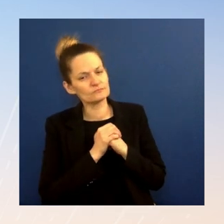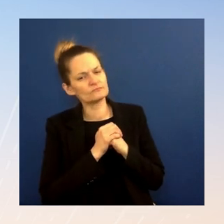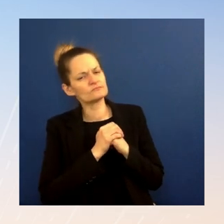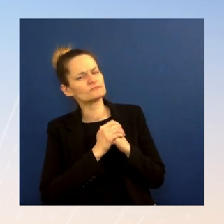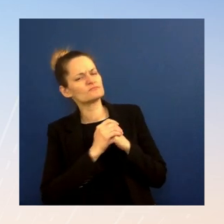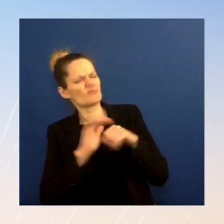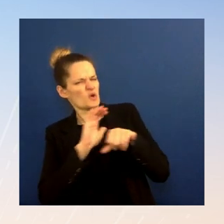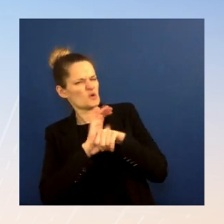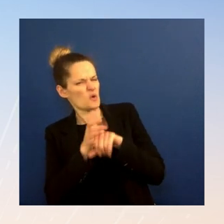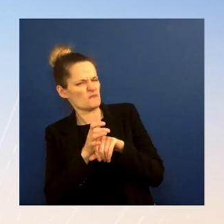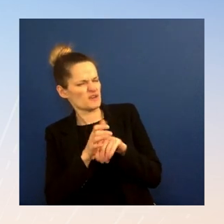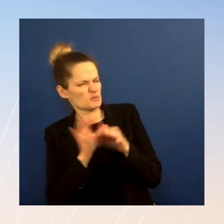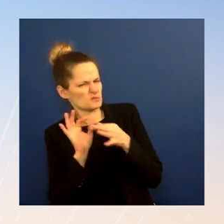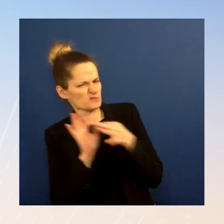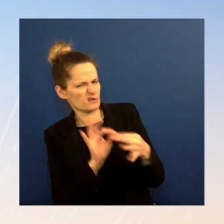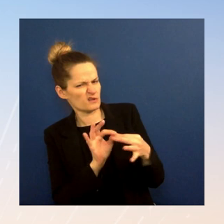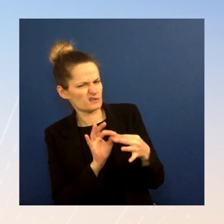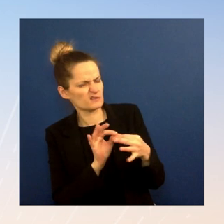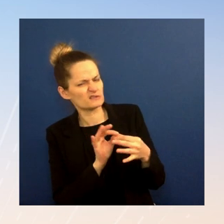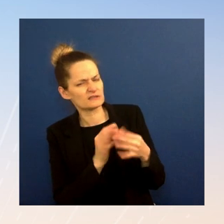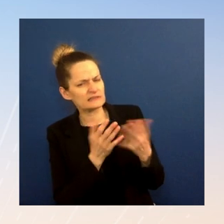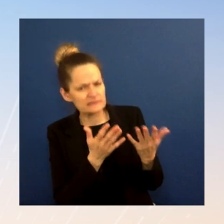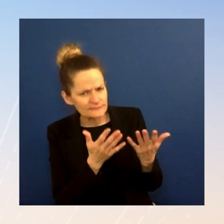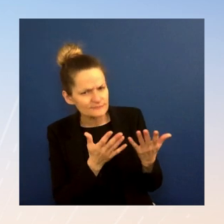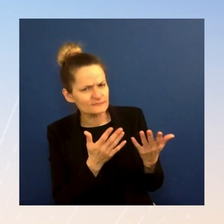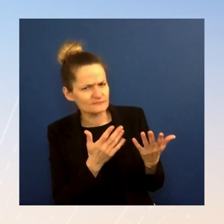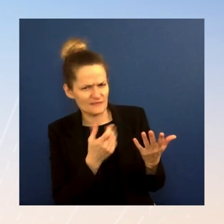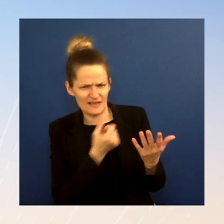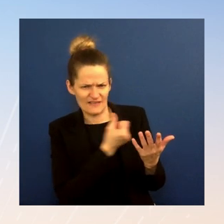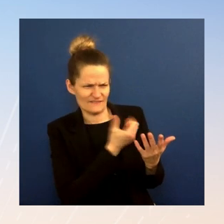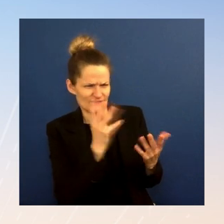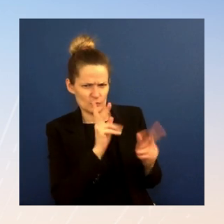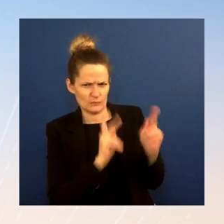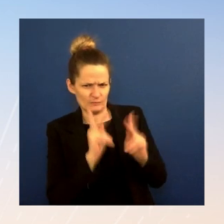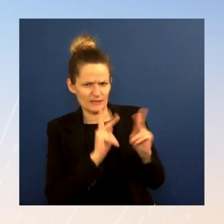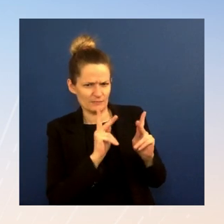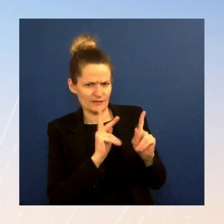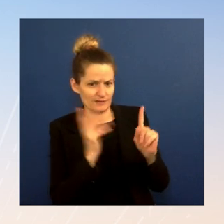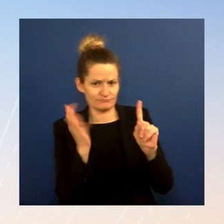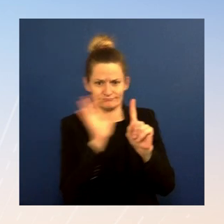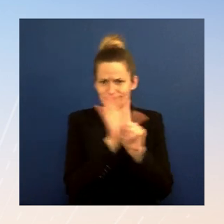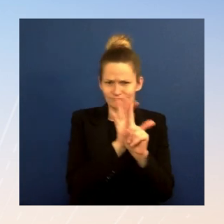and the Irish Prime Minister last night. Has he been tested today?